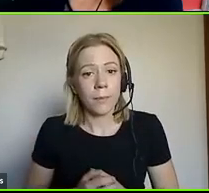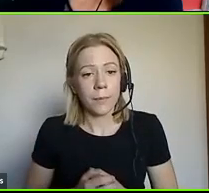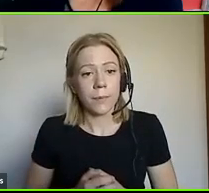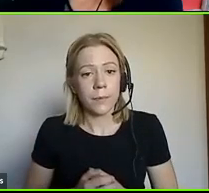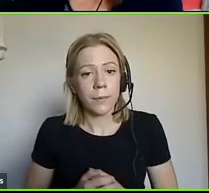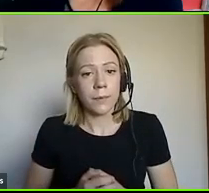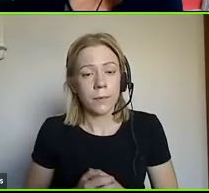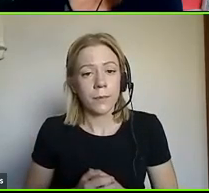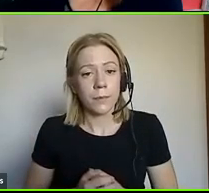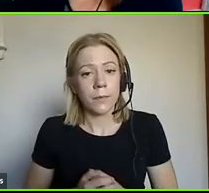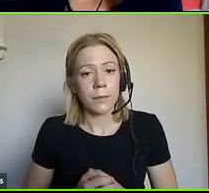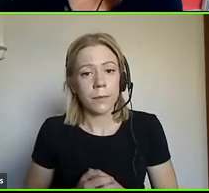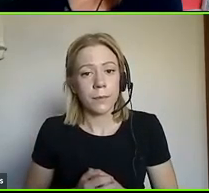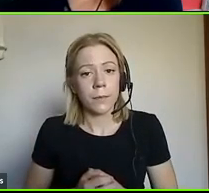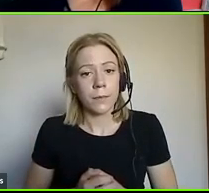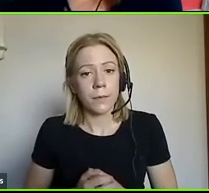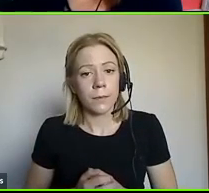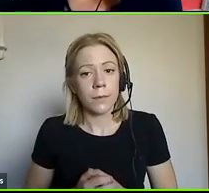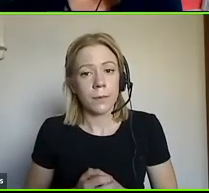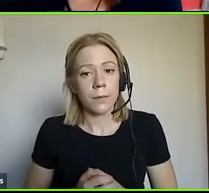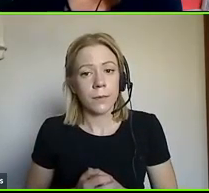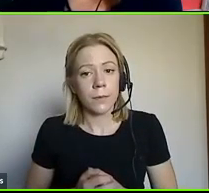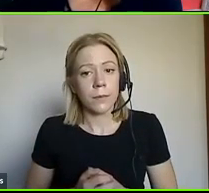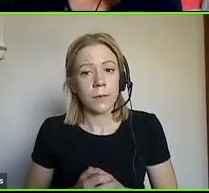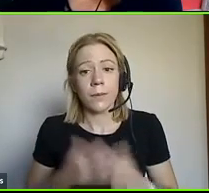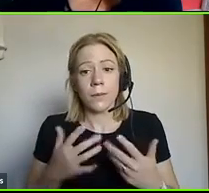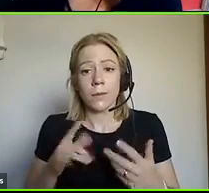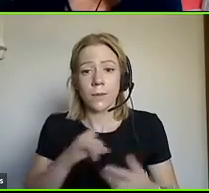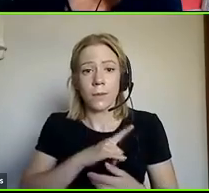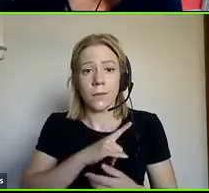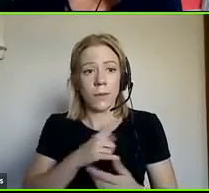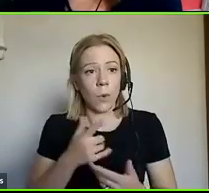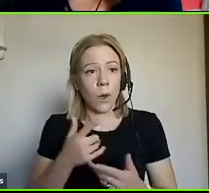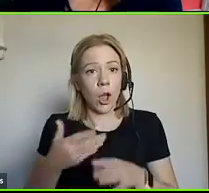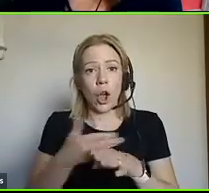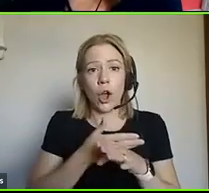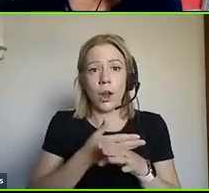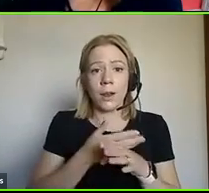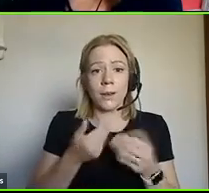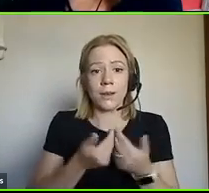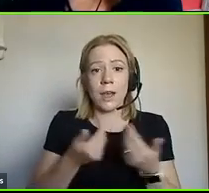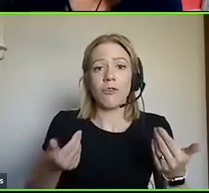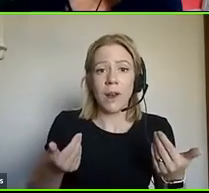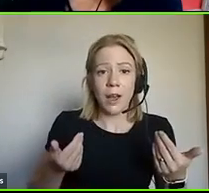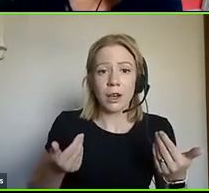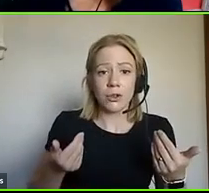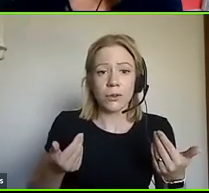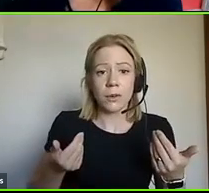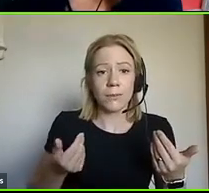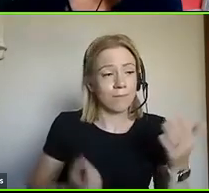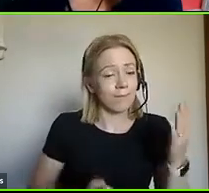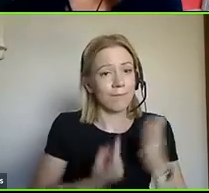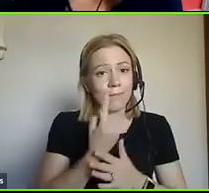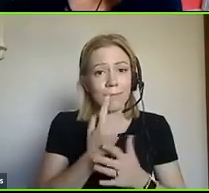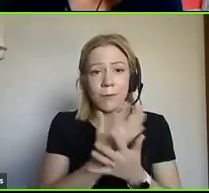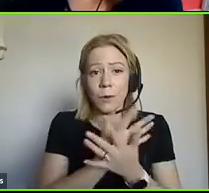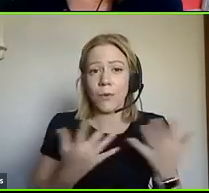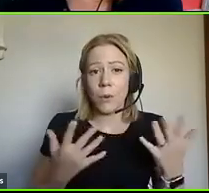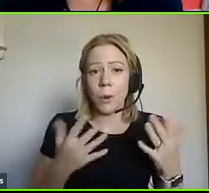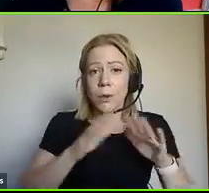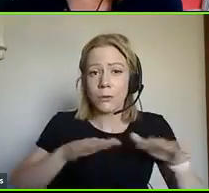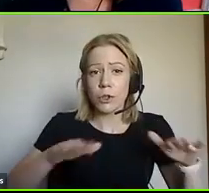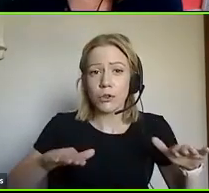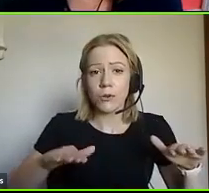children, avoid any early segregation that can be actually a trajectory for life for so many children. So the issues